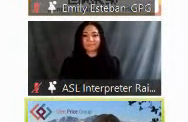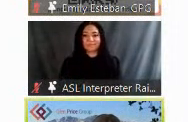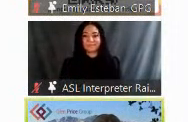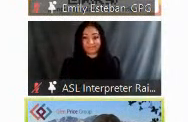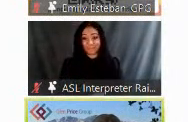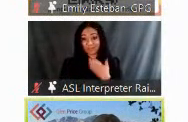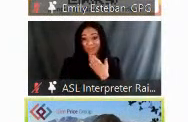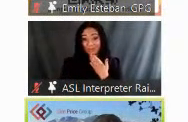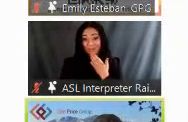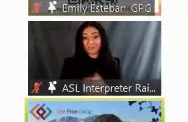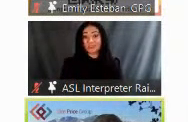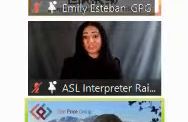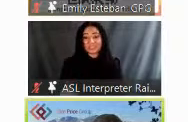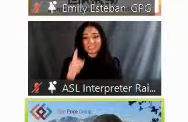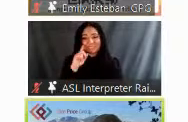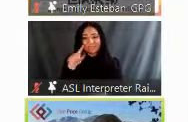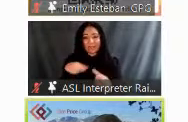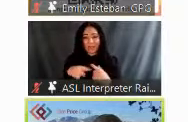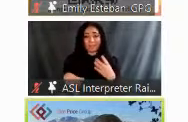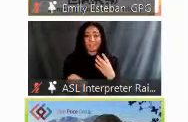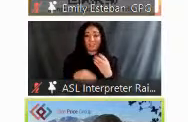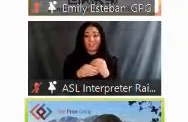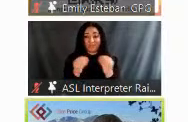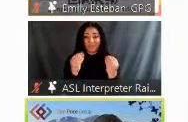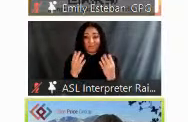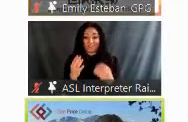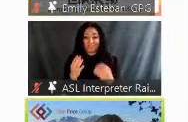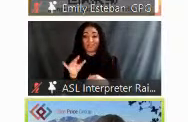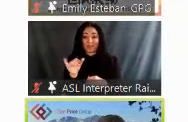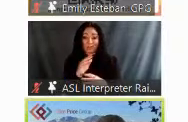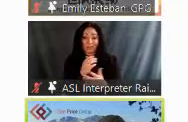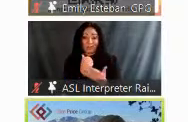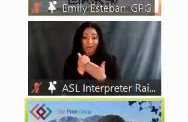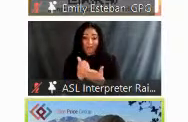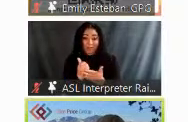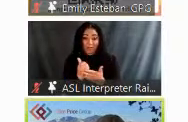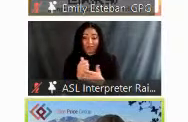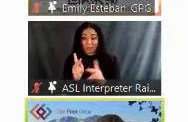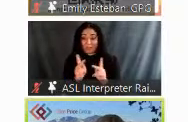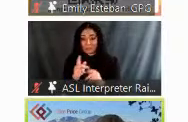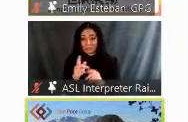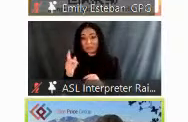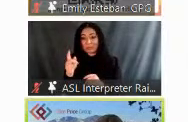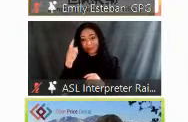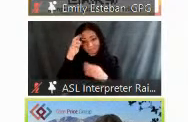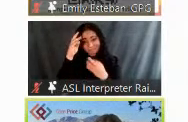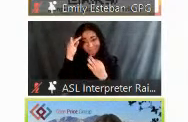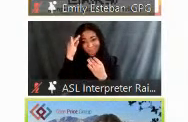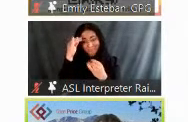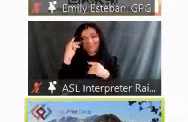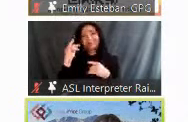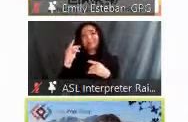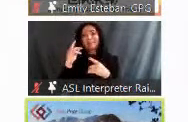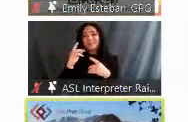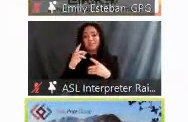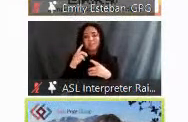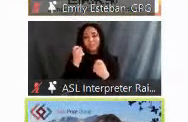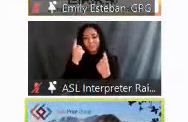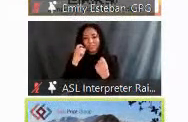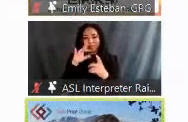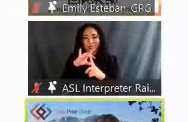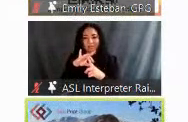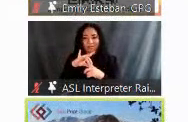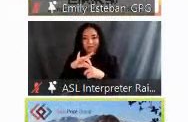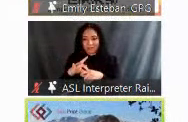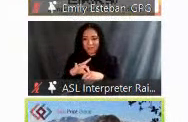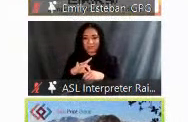Yeah, so thinking about additional information that will be helpful for the work group to consider as we understand the context across different settings.